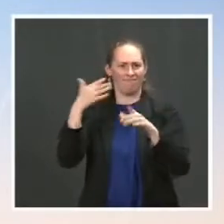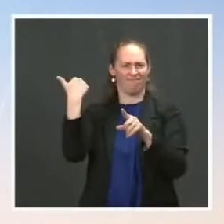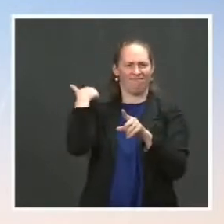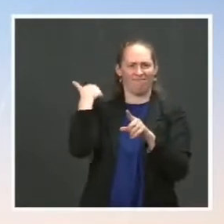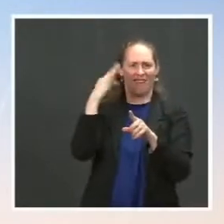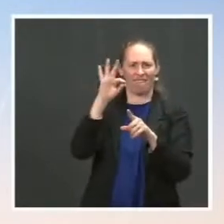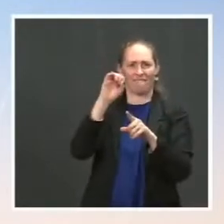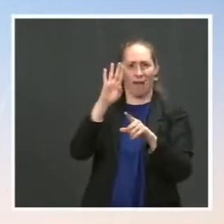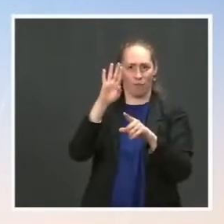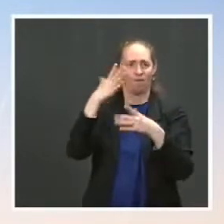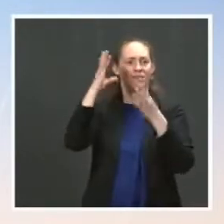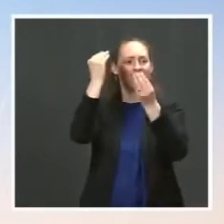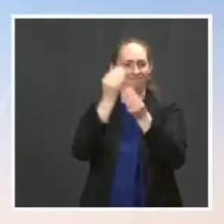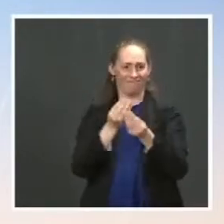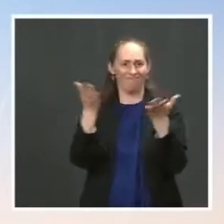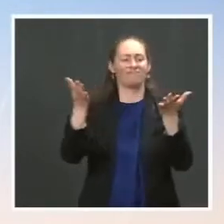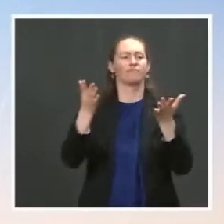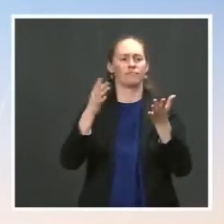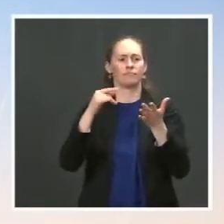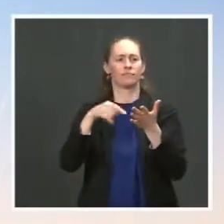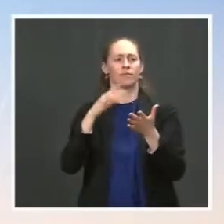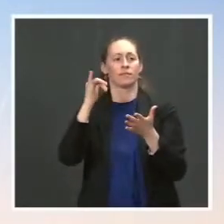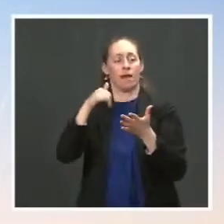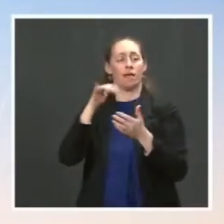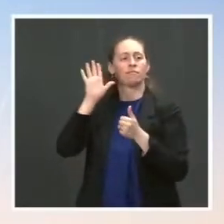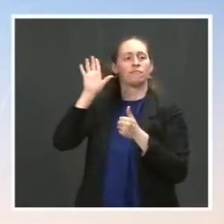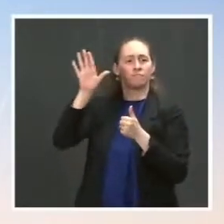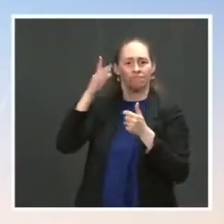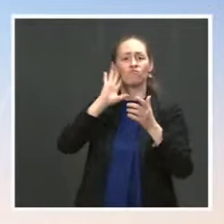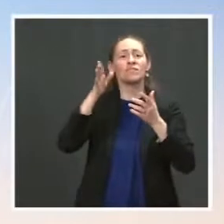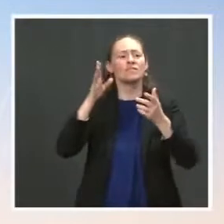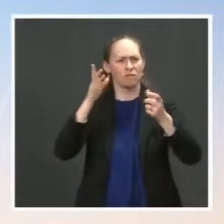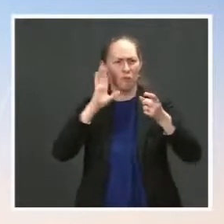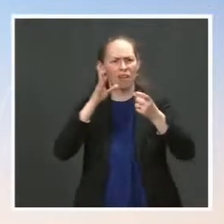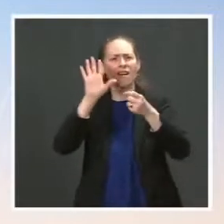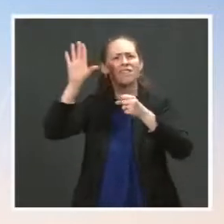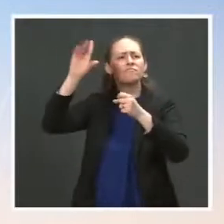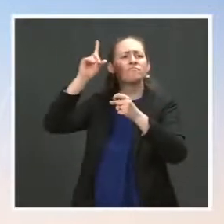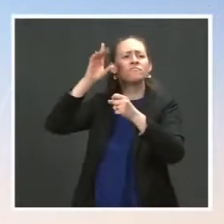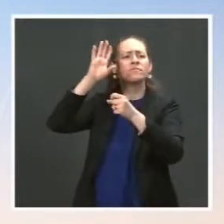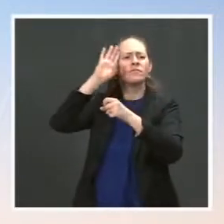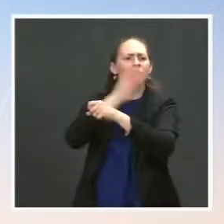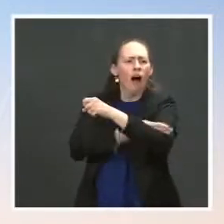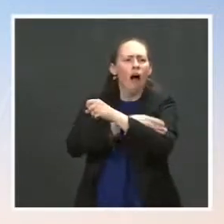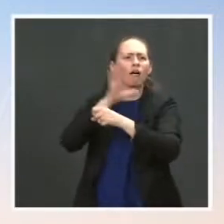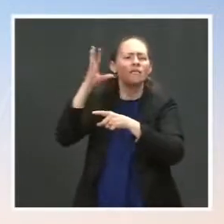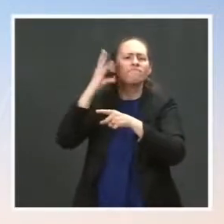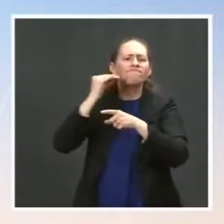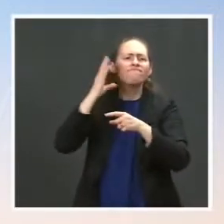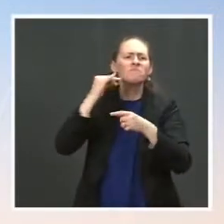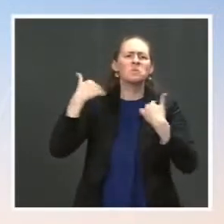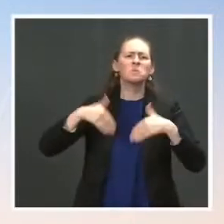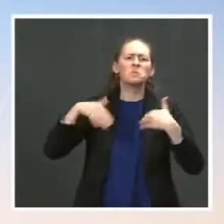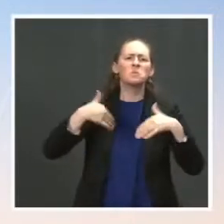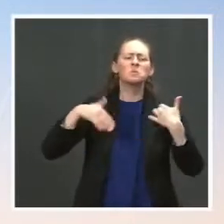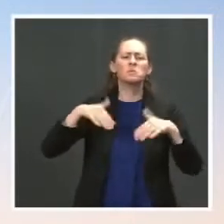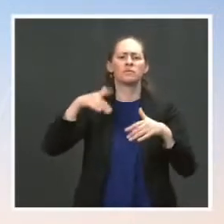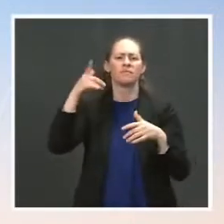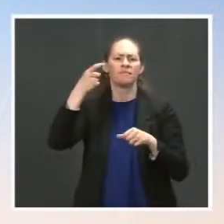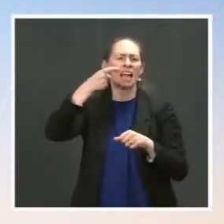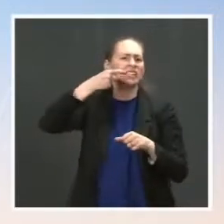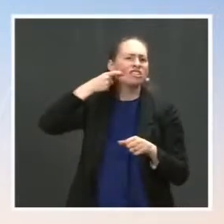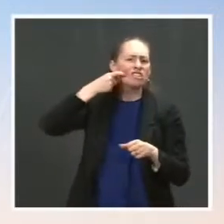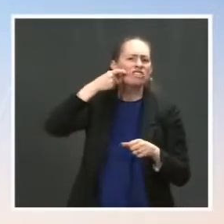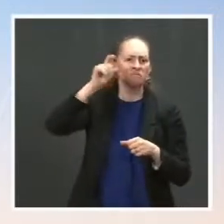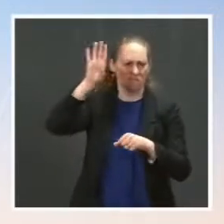announced, that they're deeply supportive of their son, sharing his account about his painful experiences with addiction, which is exactly what